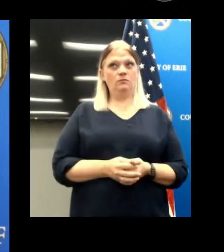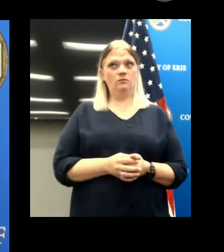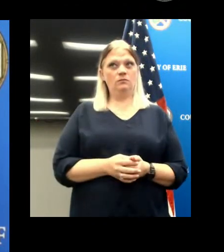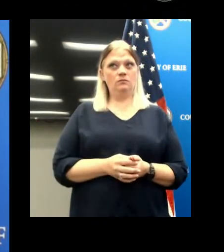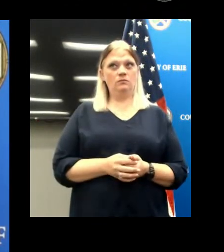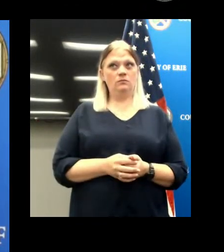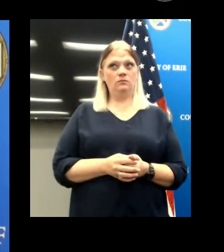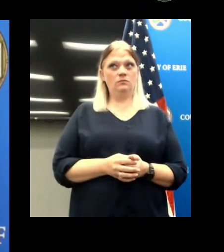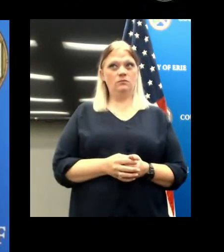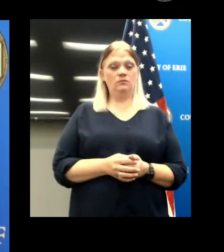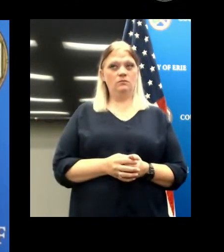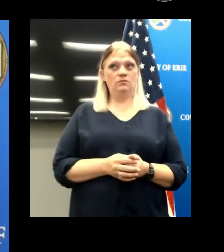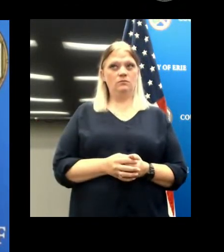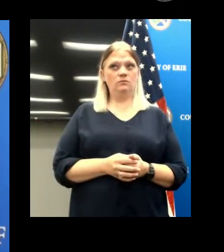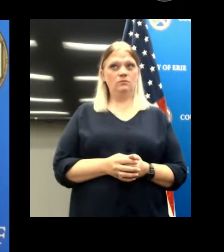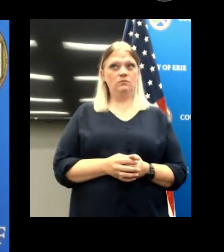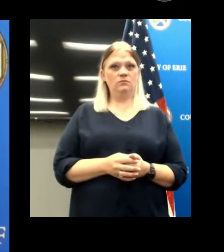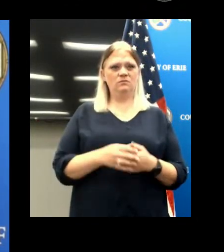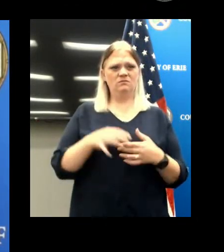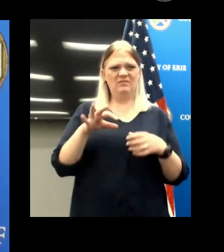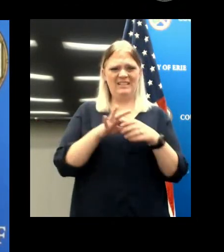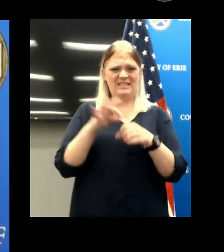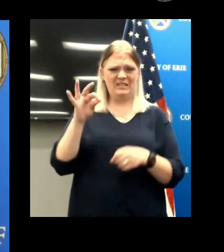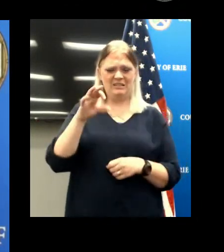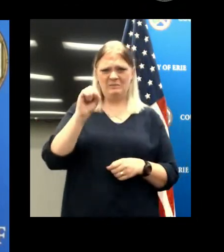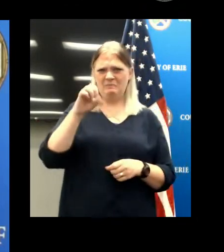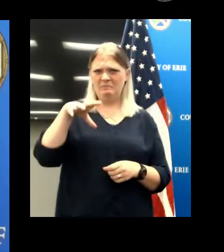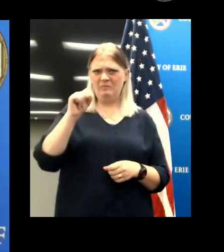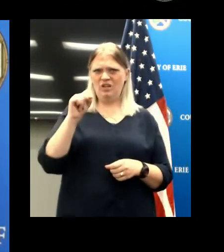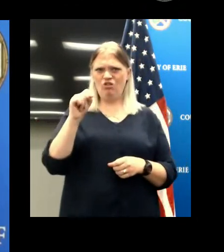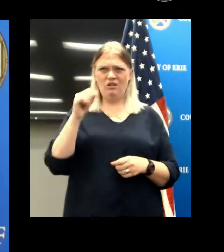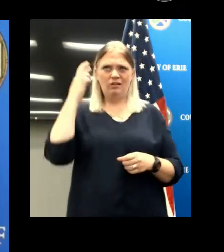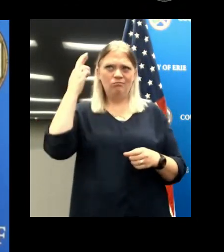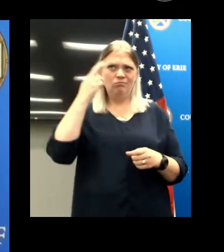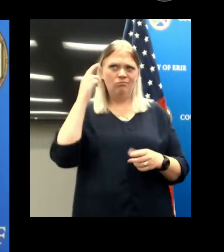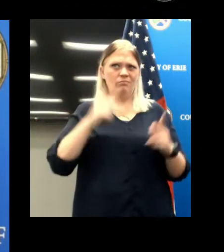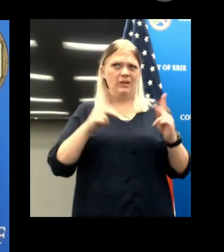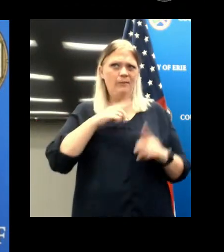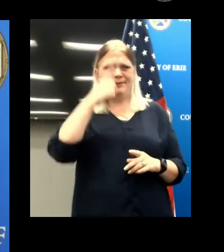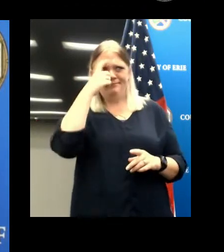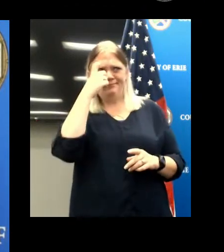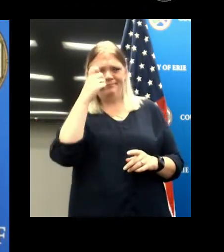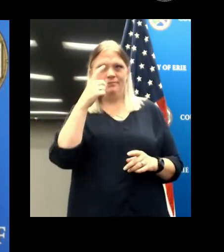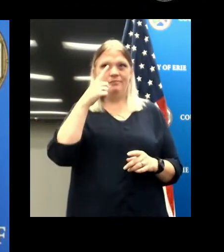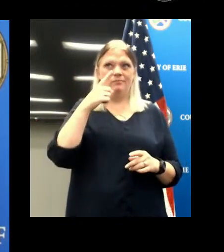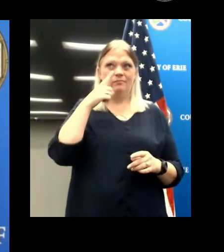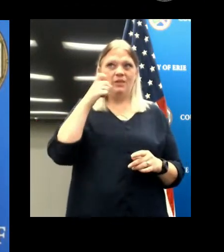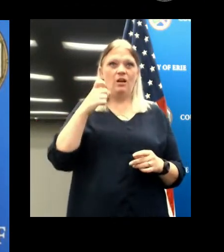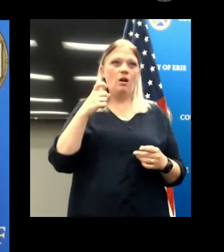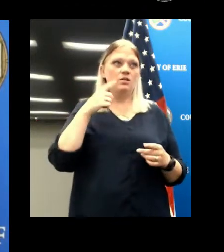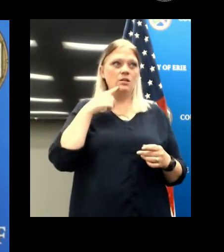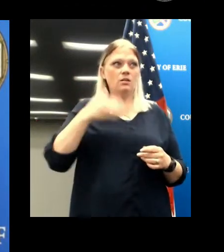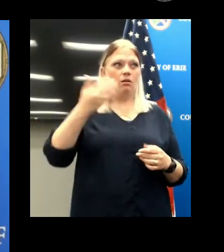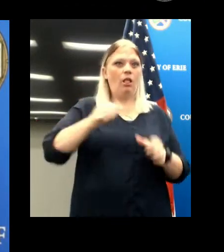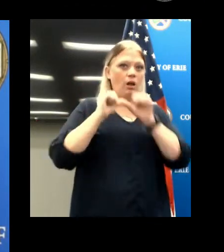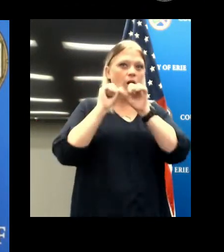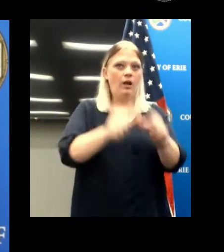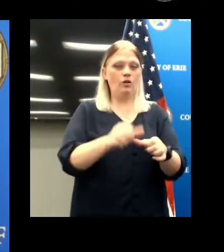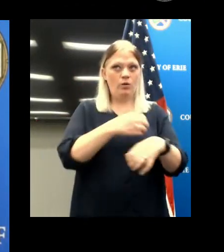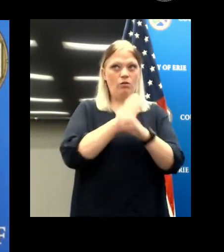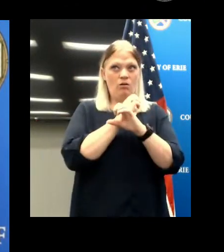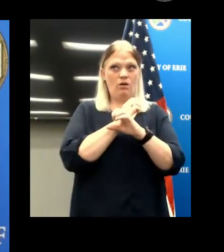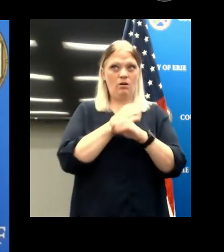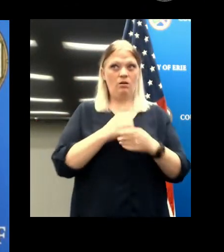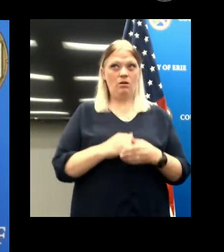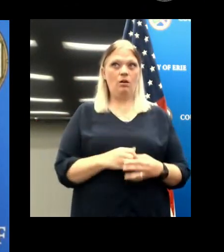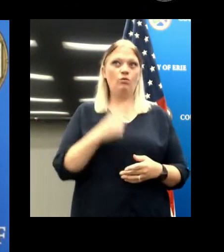spirit of it, the letter of it is fine, it's the spirit of it. Some people have questioned because this has become a perpetual crisis. If there's one thing I've learned